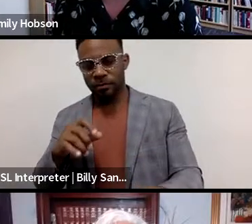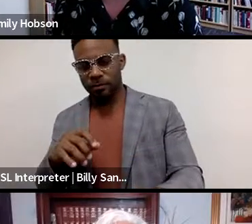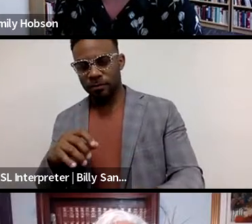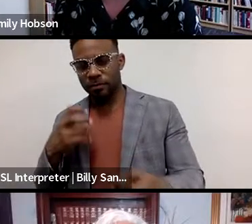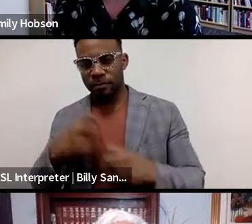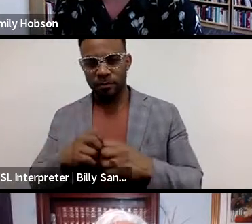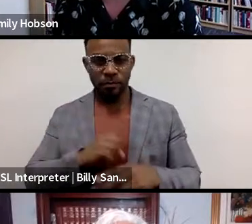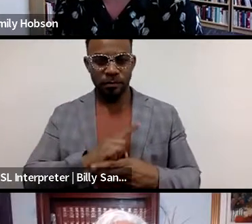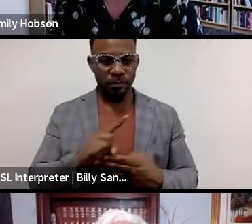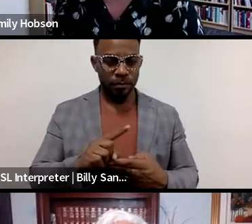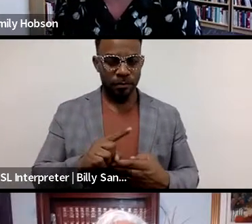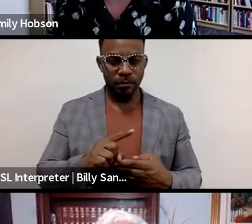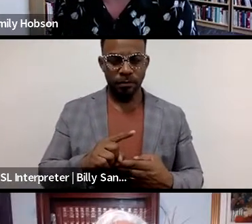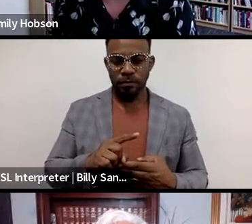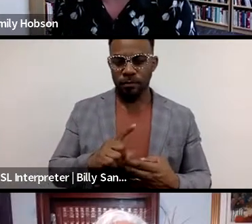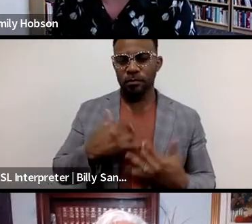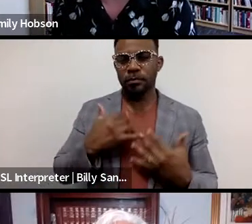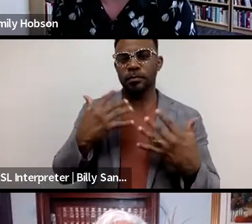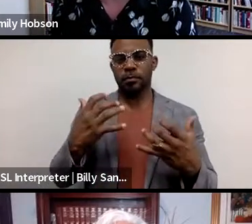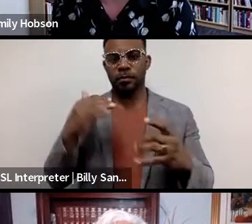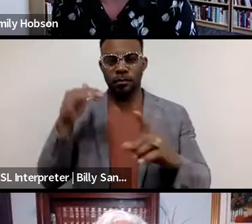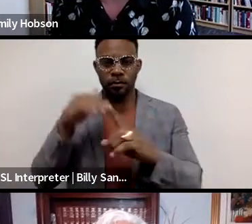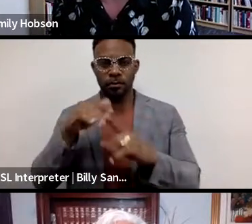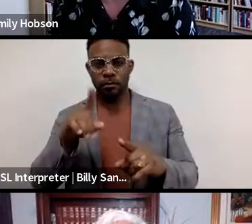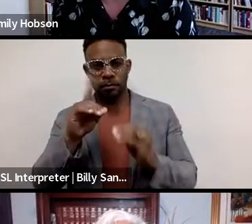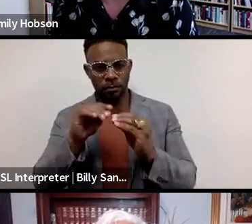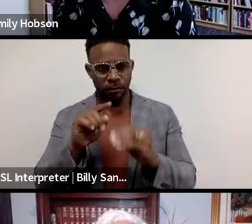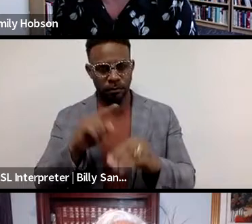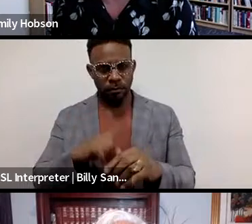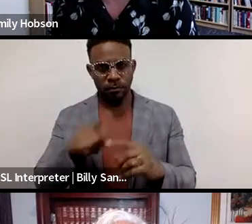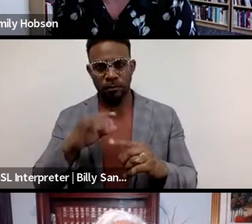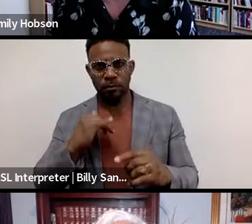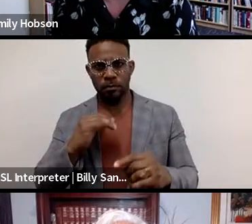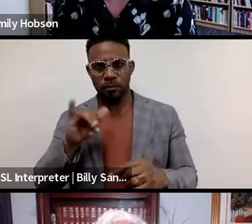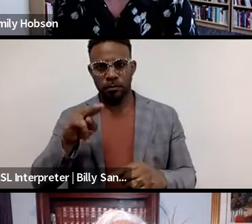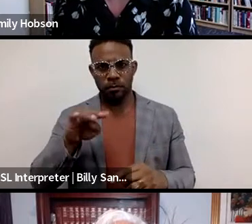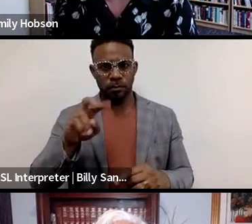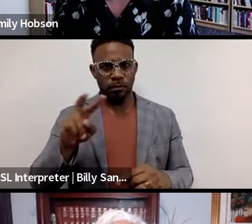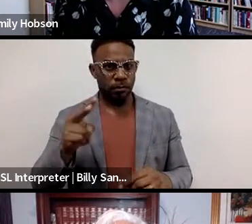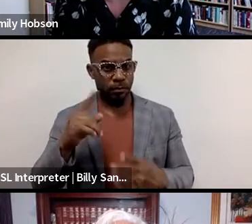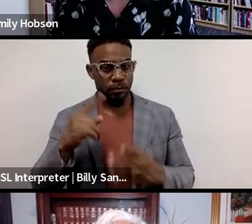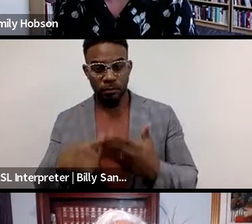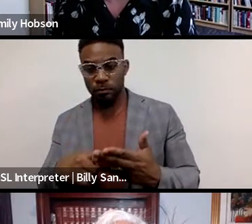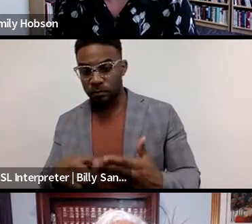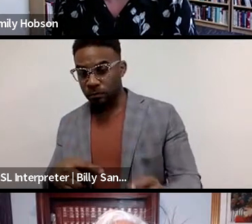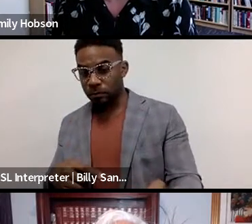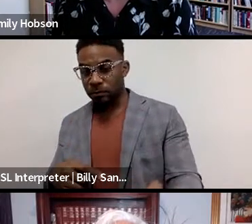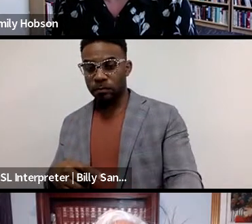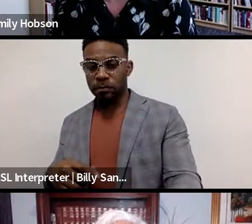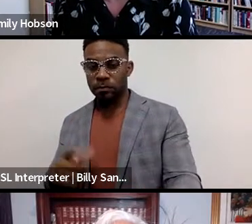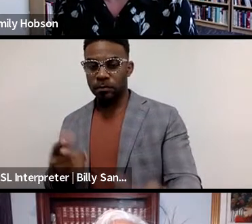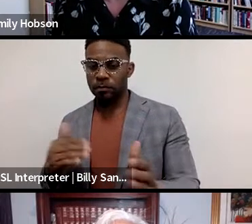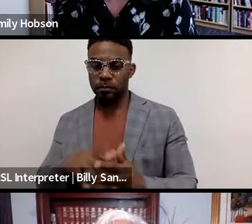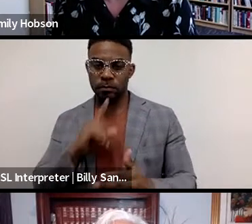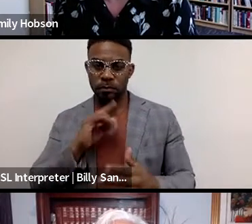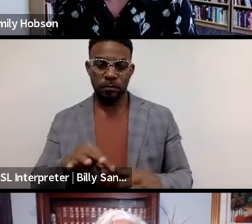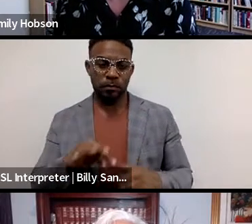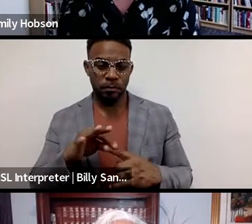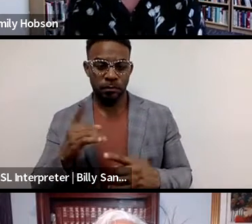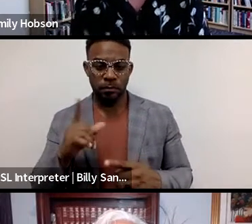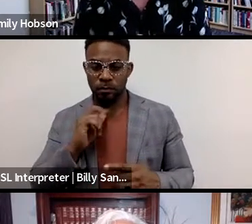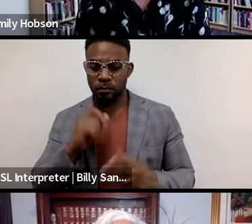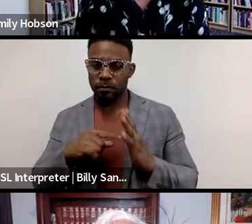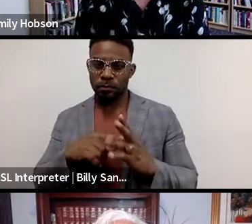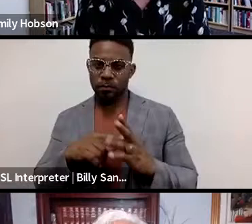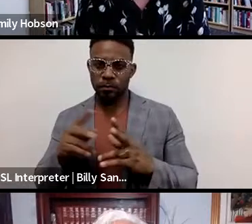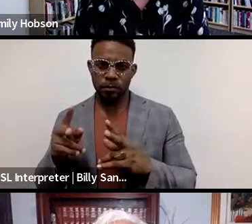difficult week. We wanted to remind you one more time about our June 2nd conversation, which again is going to be a special one. We're going to be